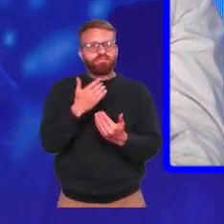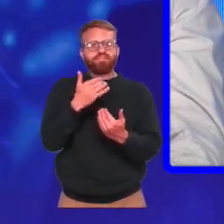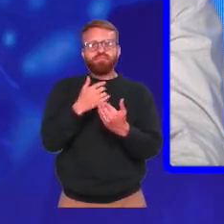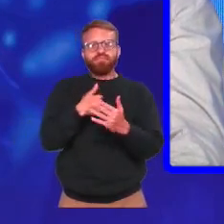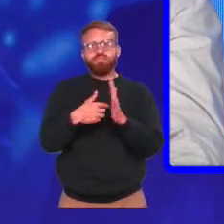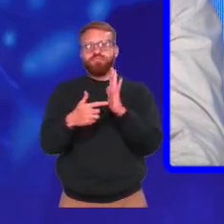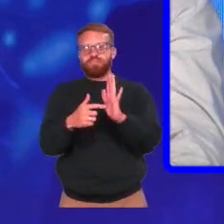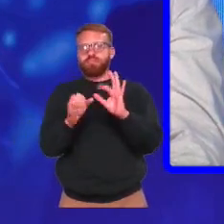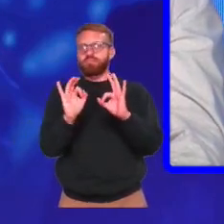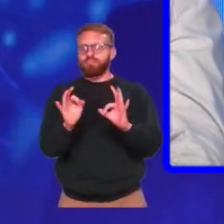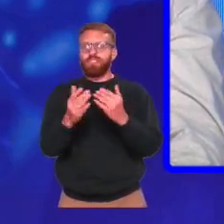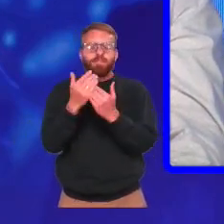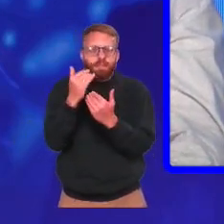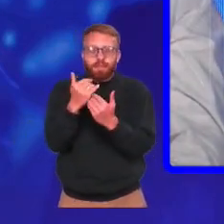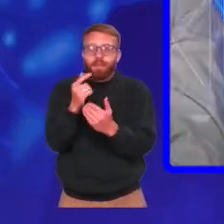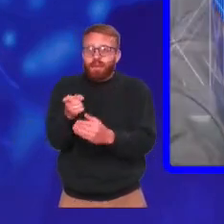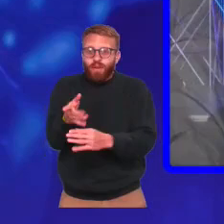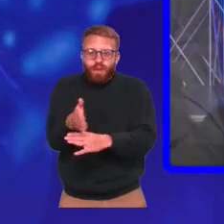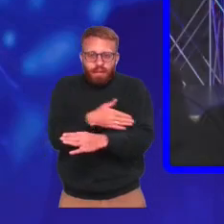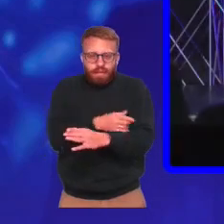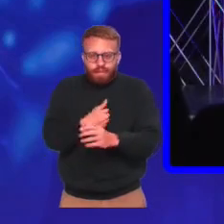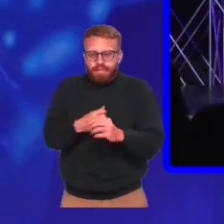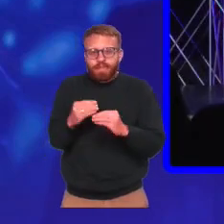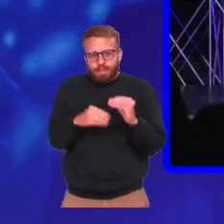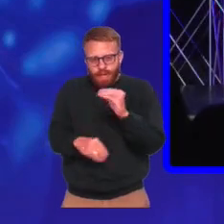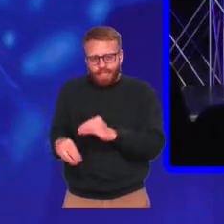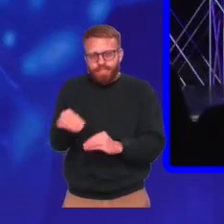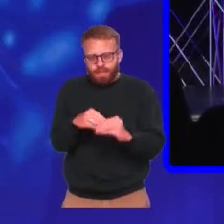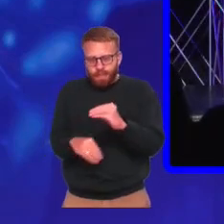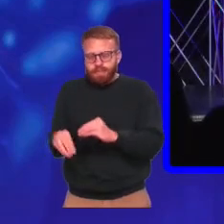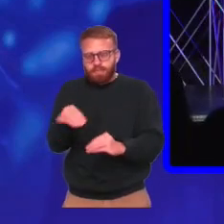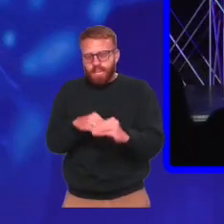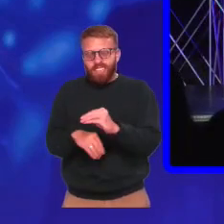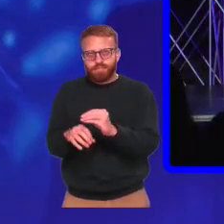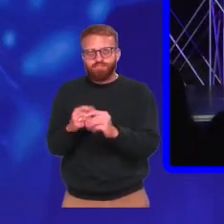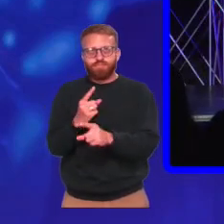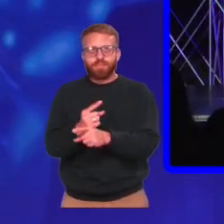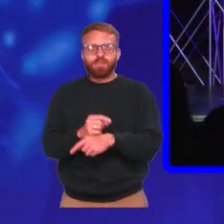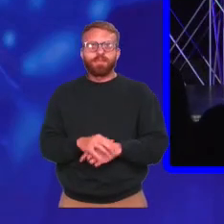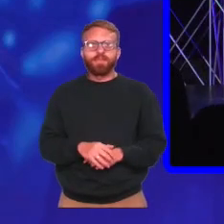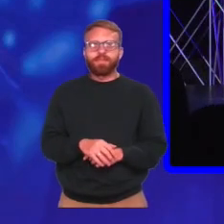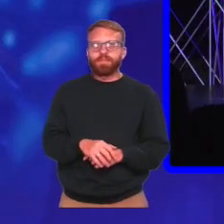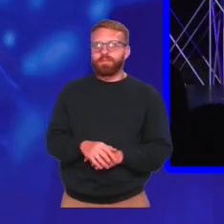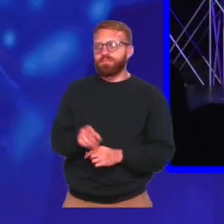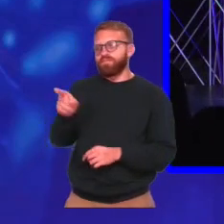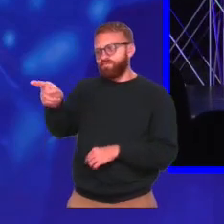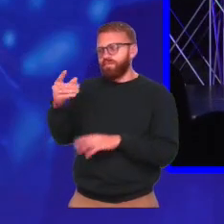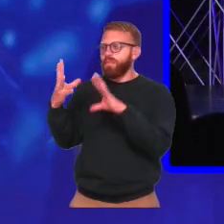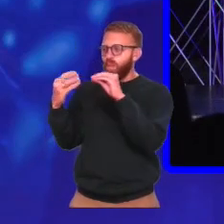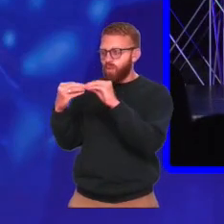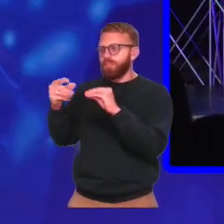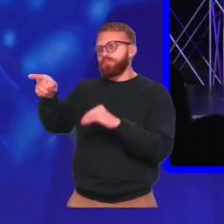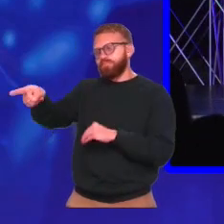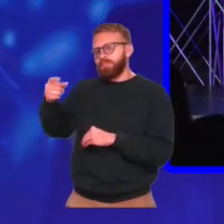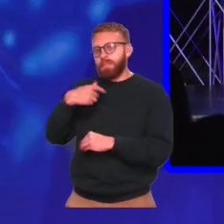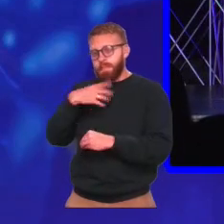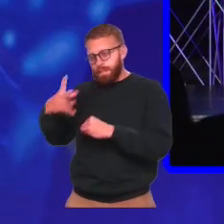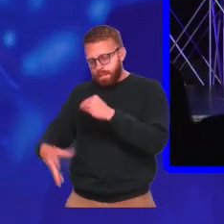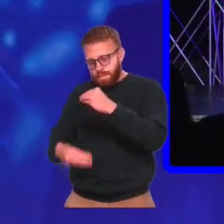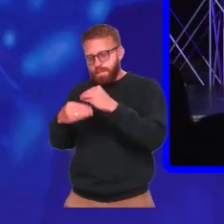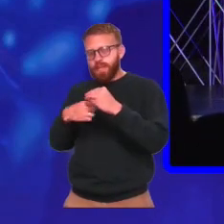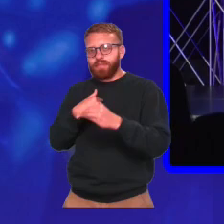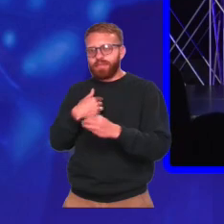it again and again. I completely agree with Paul and Rob. I'm going to add something else, a little bit different angle to the